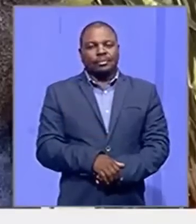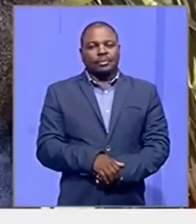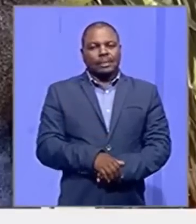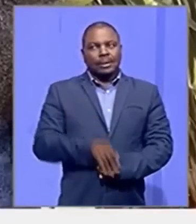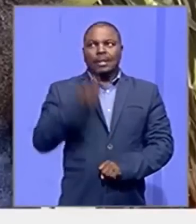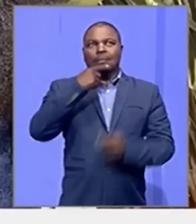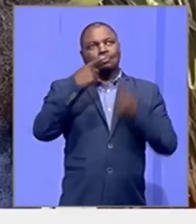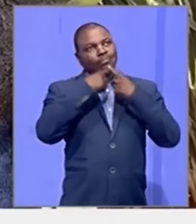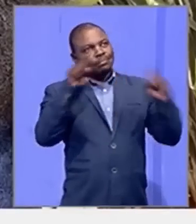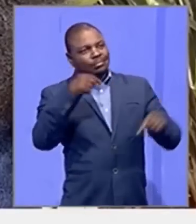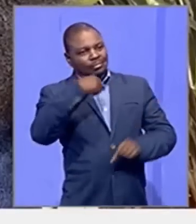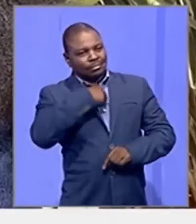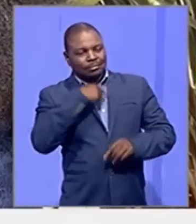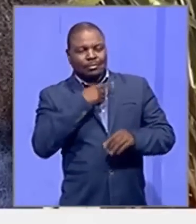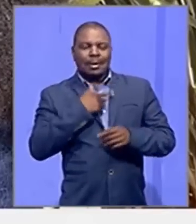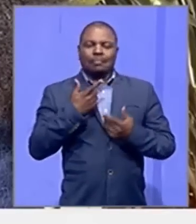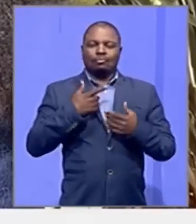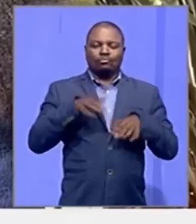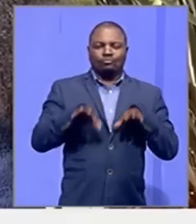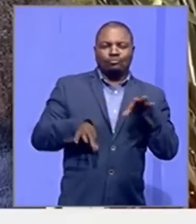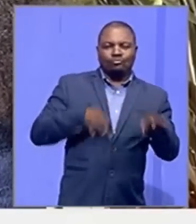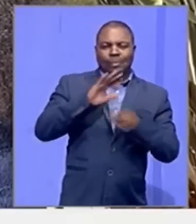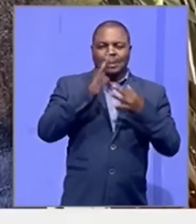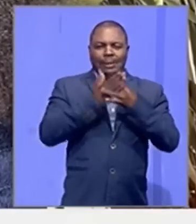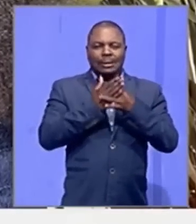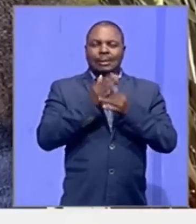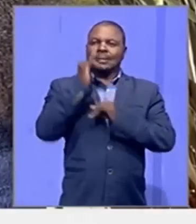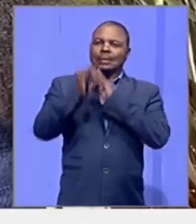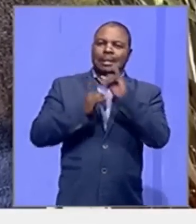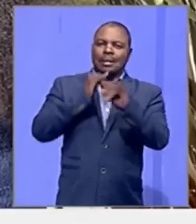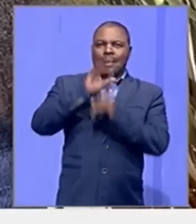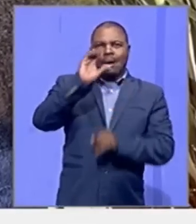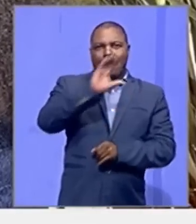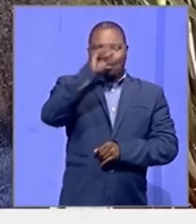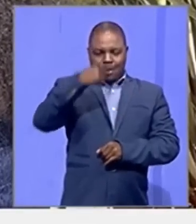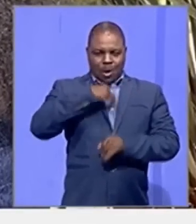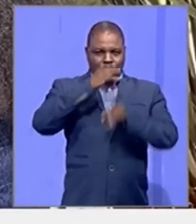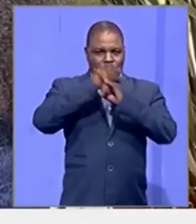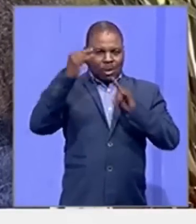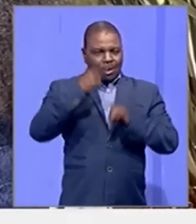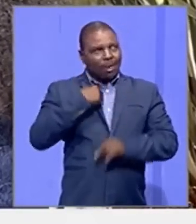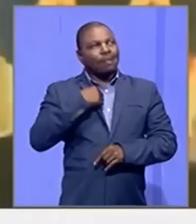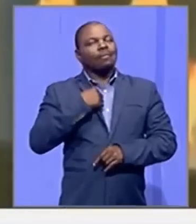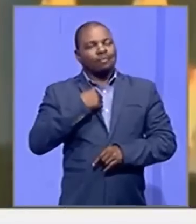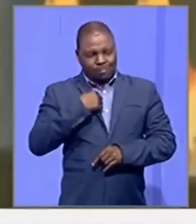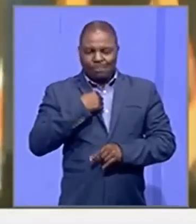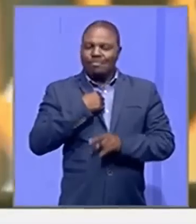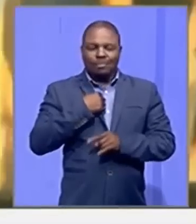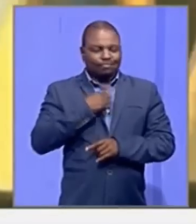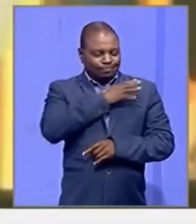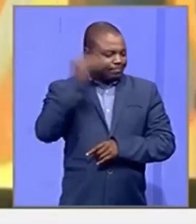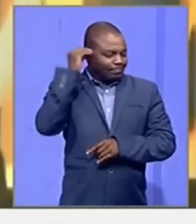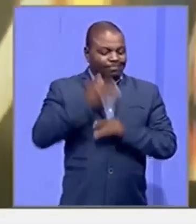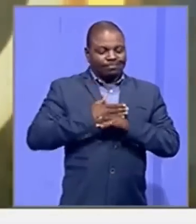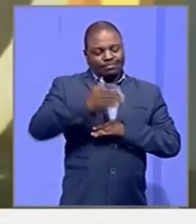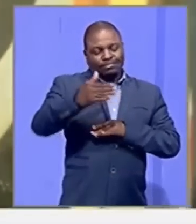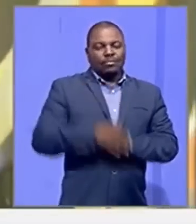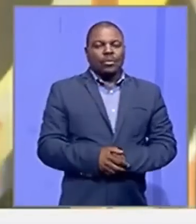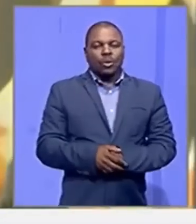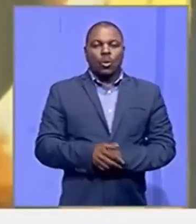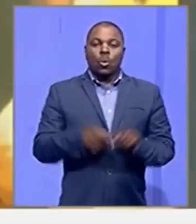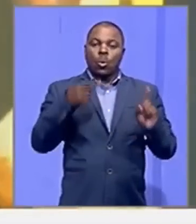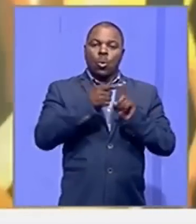Miss Teen International Africa, that was a moment for me that I'll forever cherish. I'm